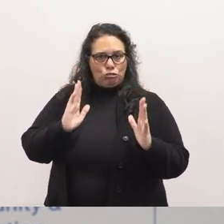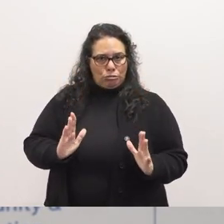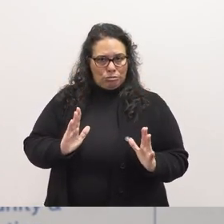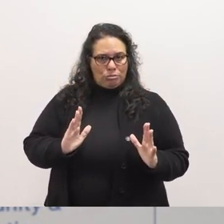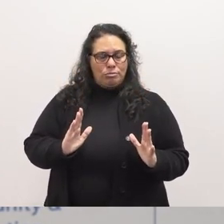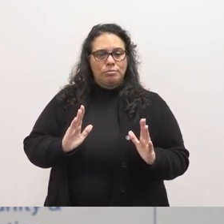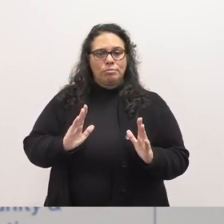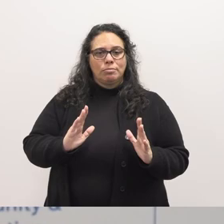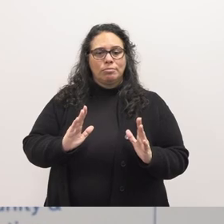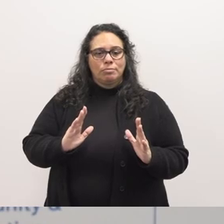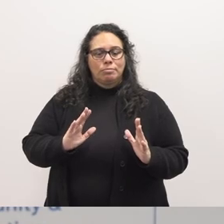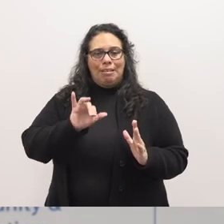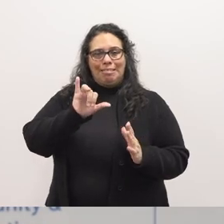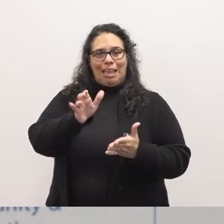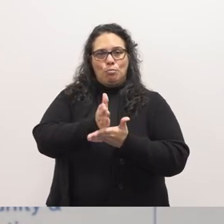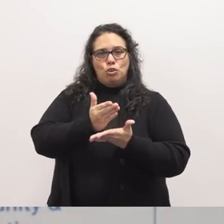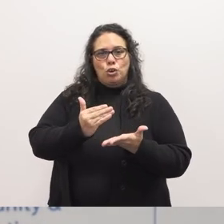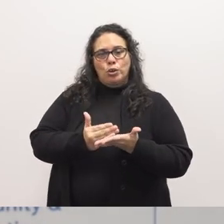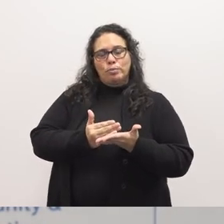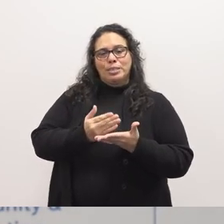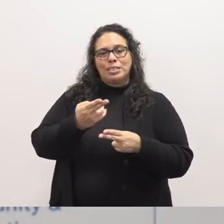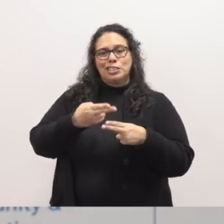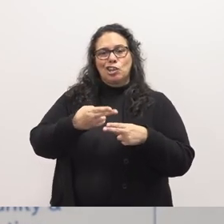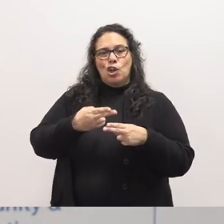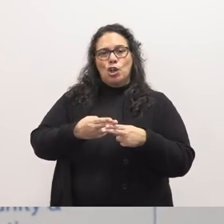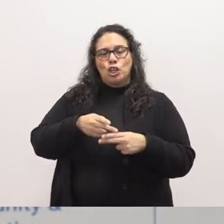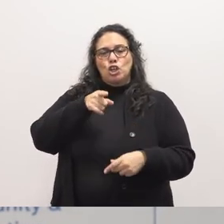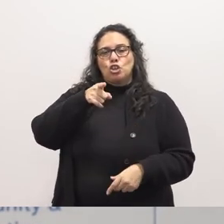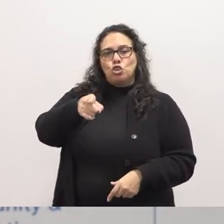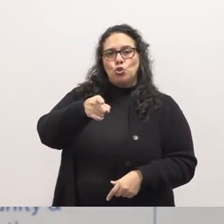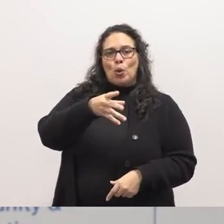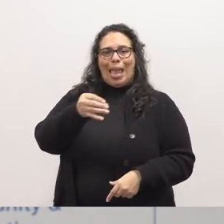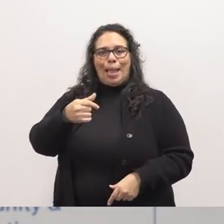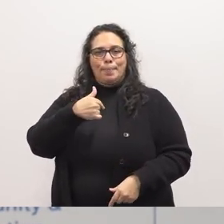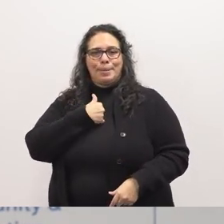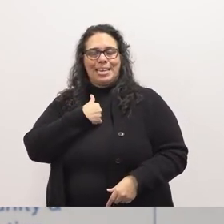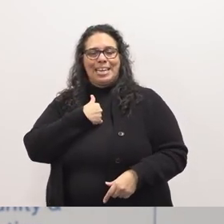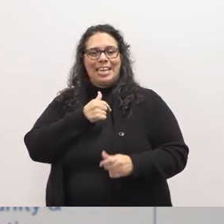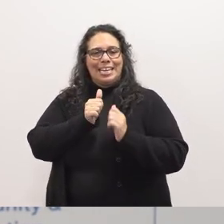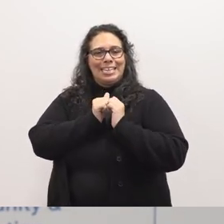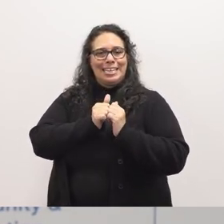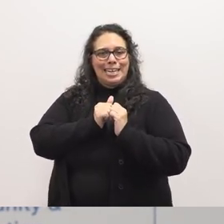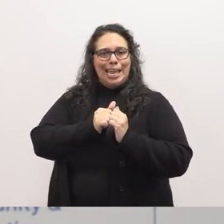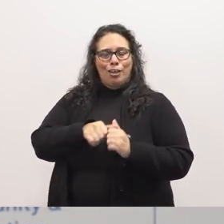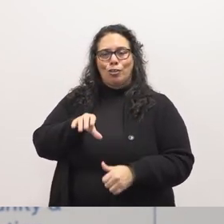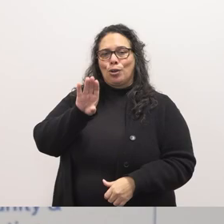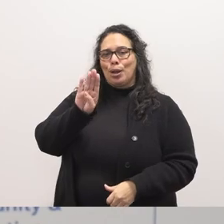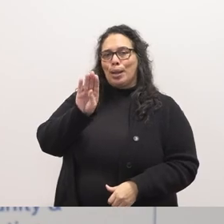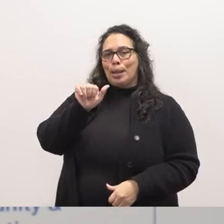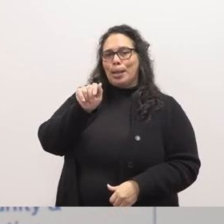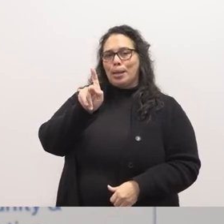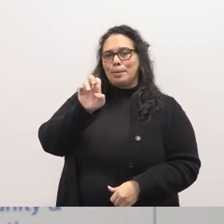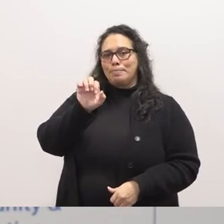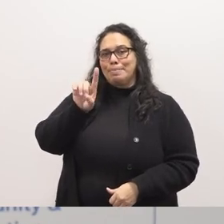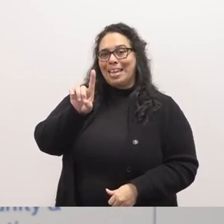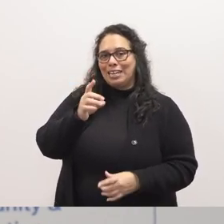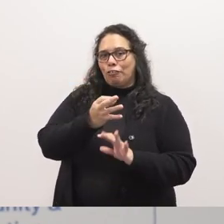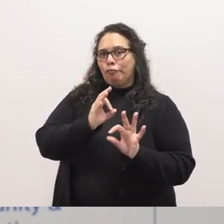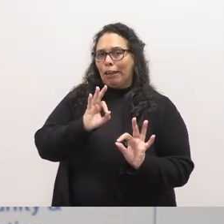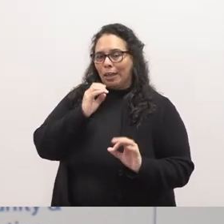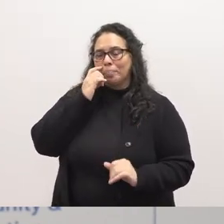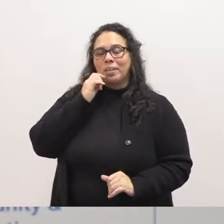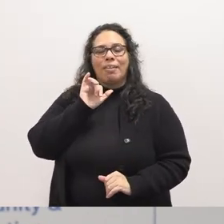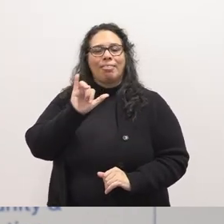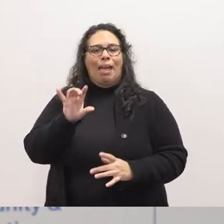and this program is called You and Me, Together Vape Free. This is in alignment with the fourth grade California health standards